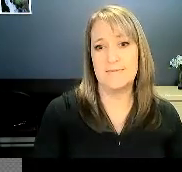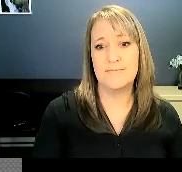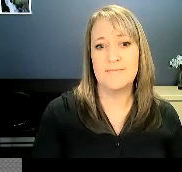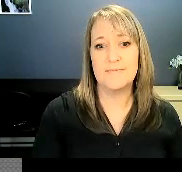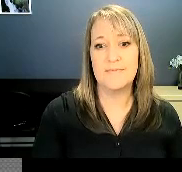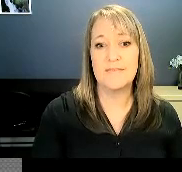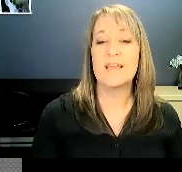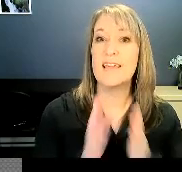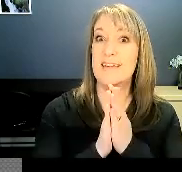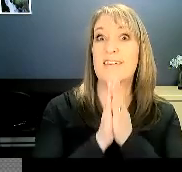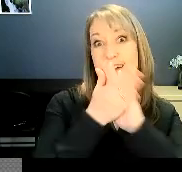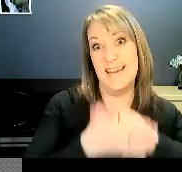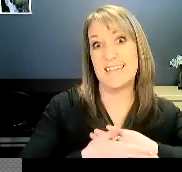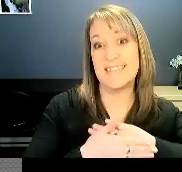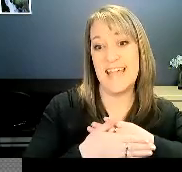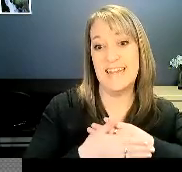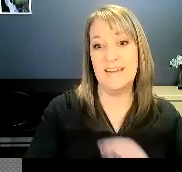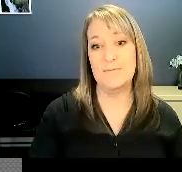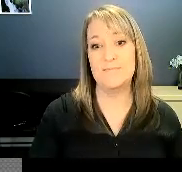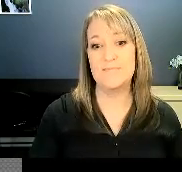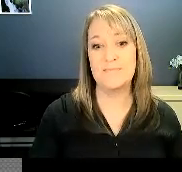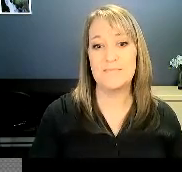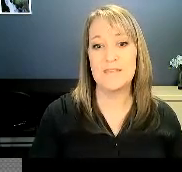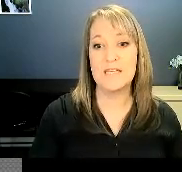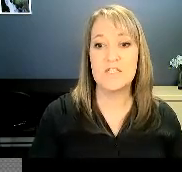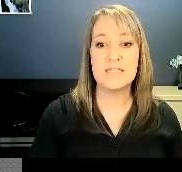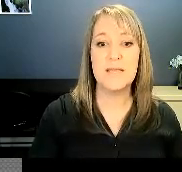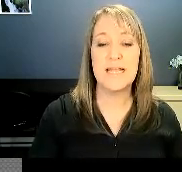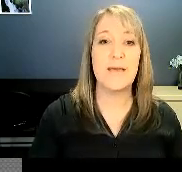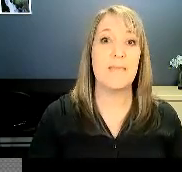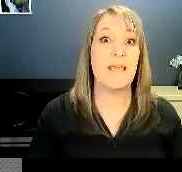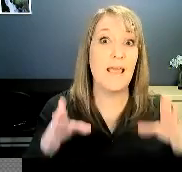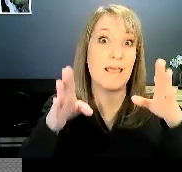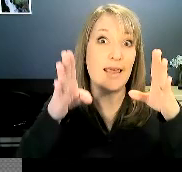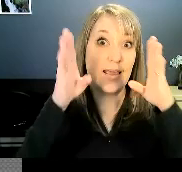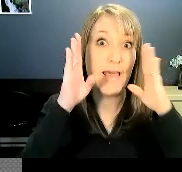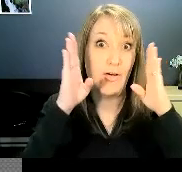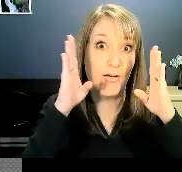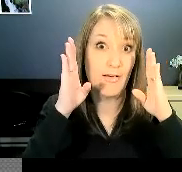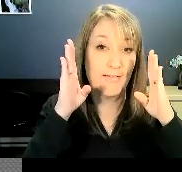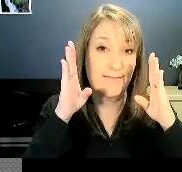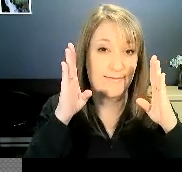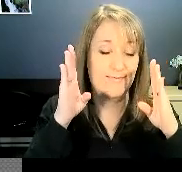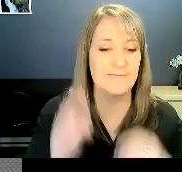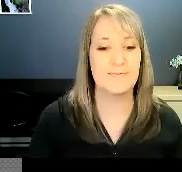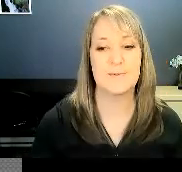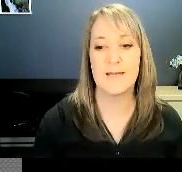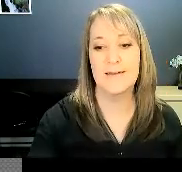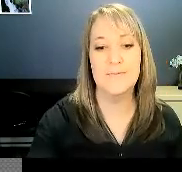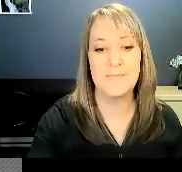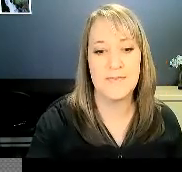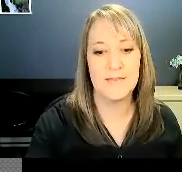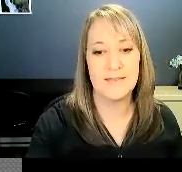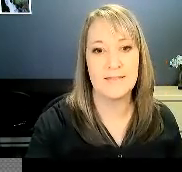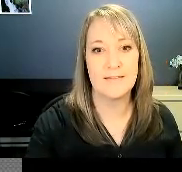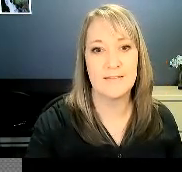late. He got excited. Just a minute, let me get her.